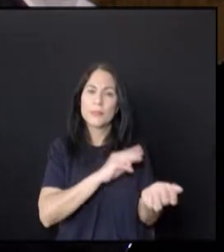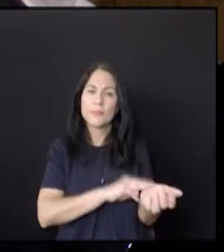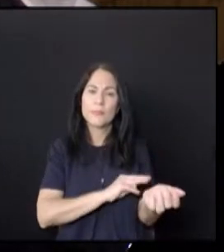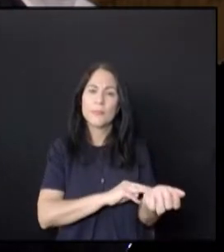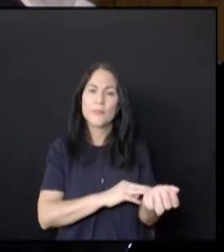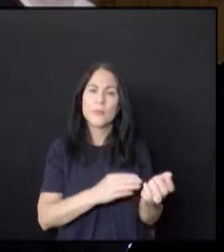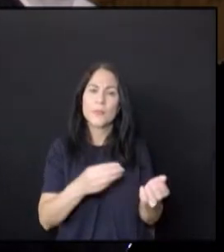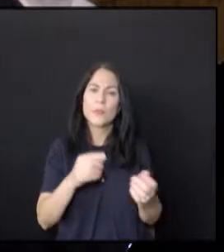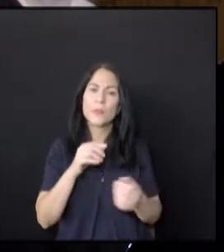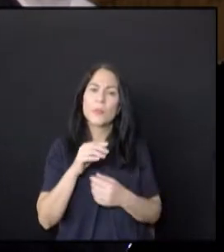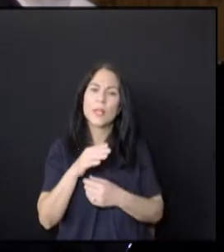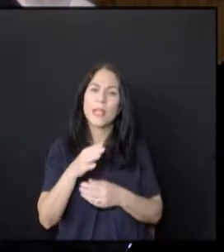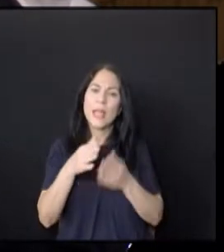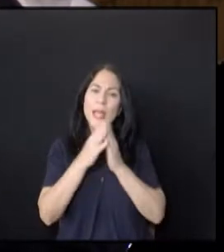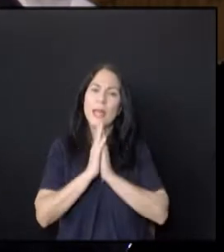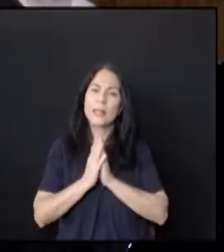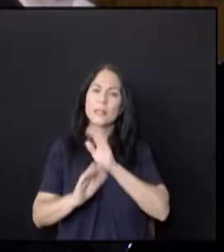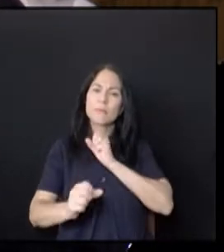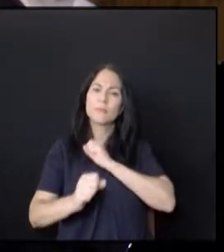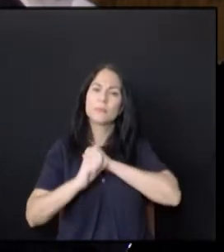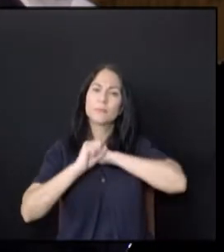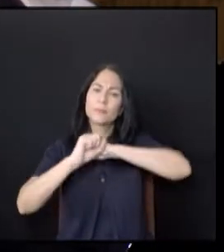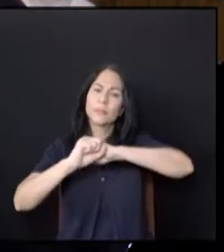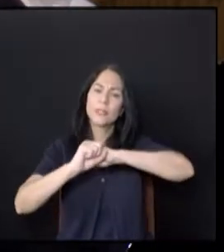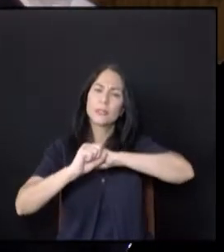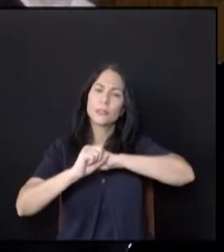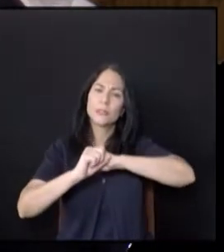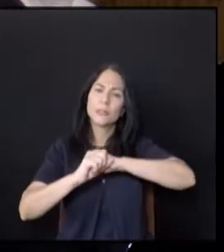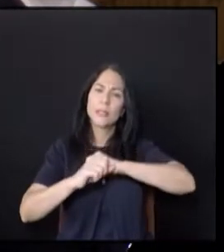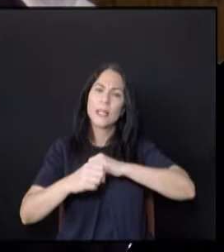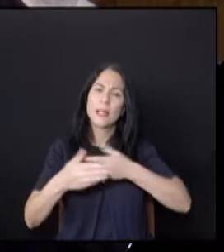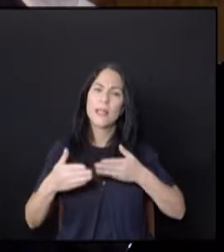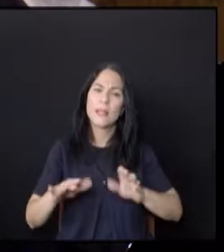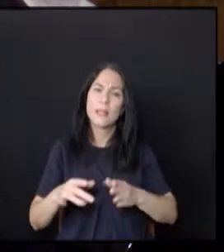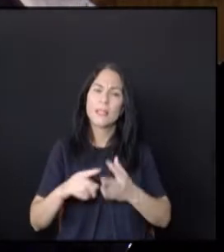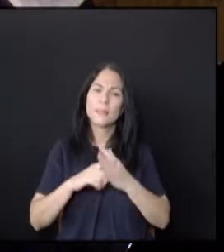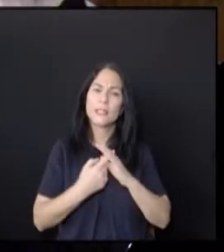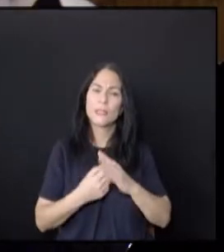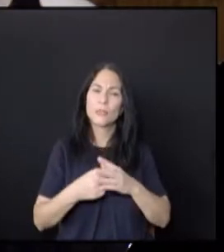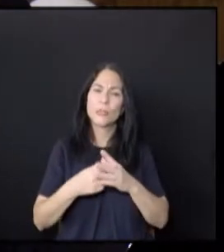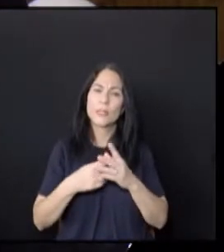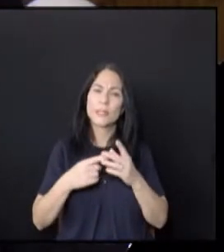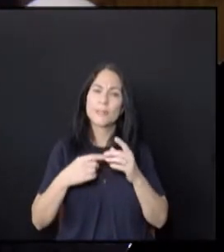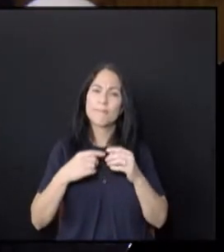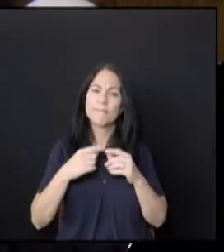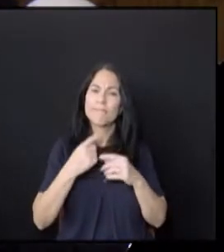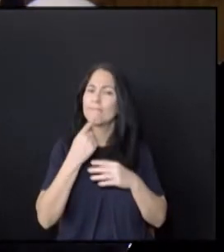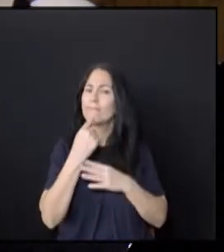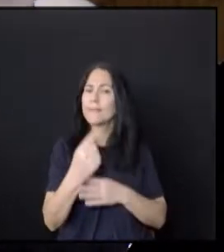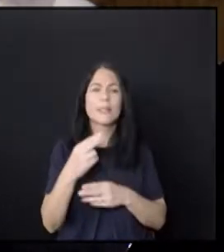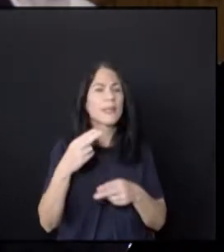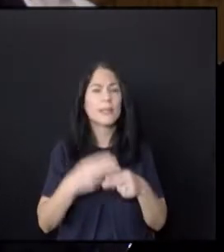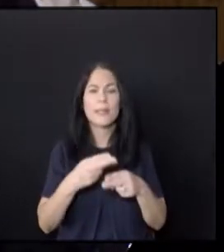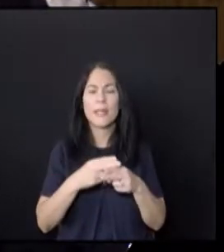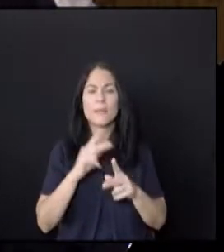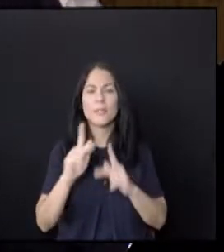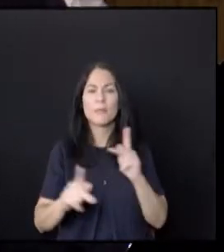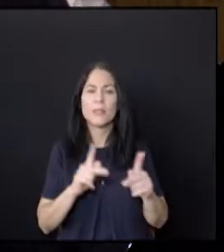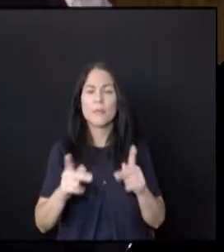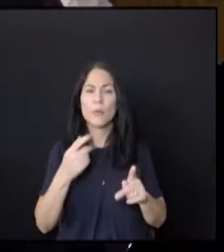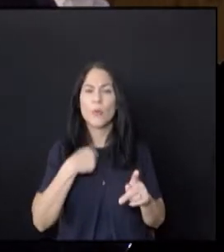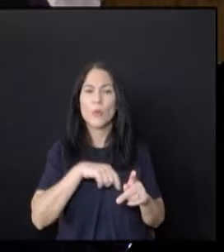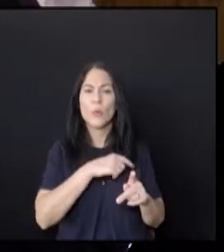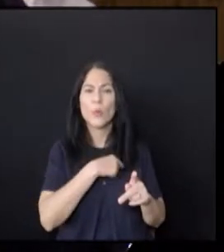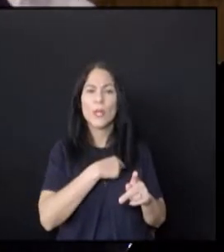them. Let's just begin declaring out names that we're praying over for covering and for protection in the medical